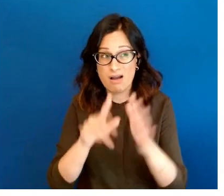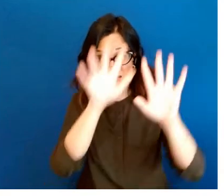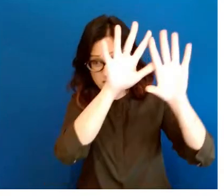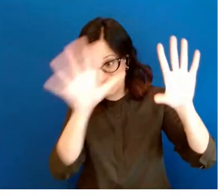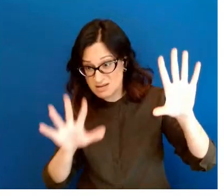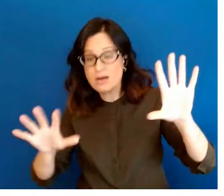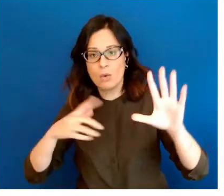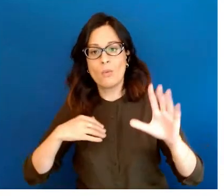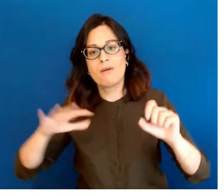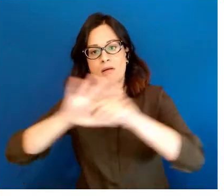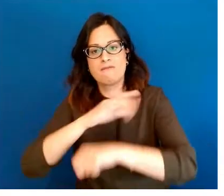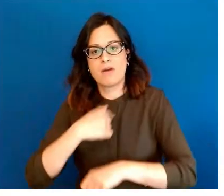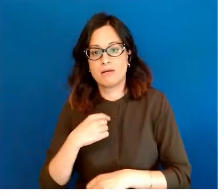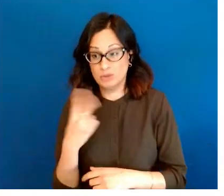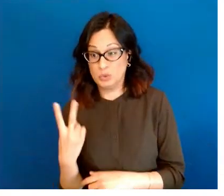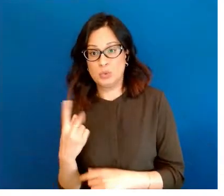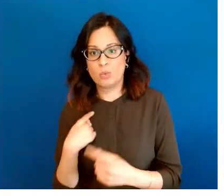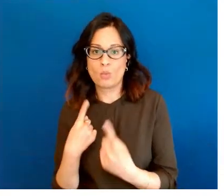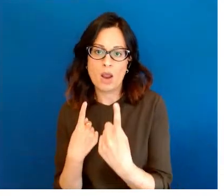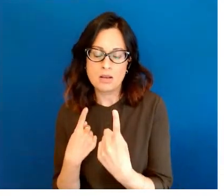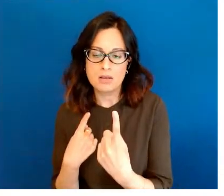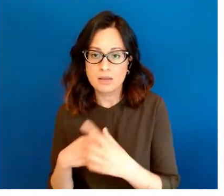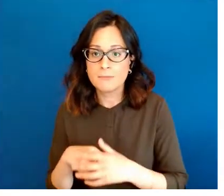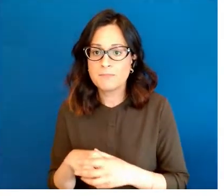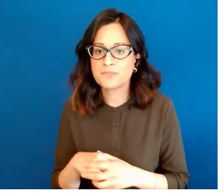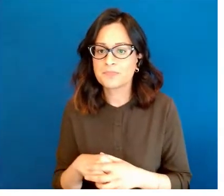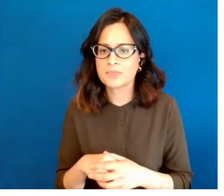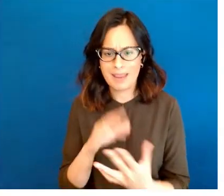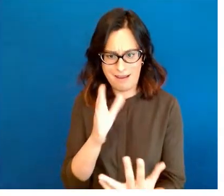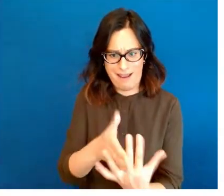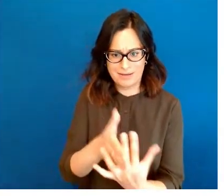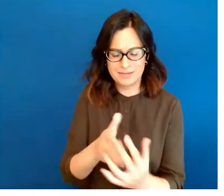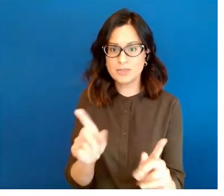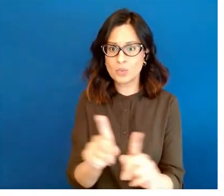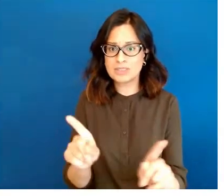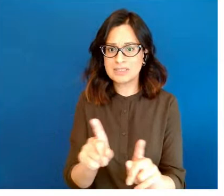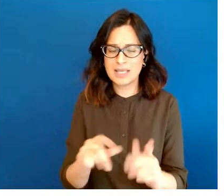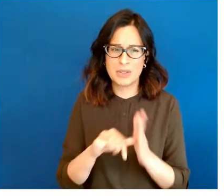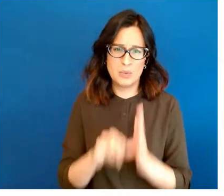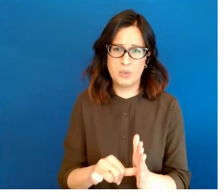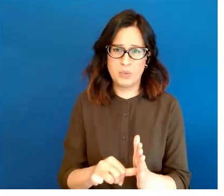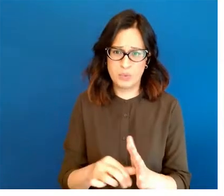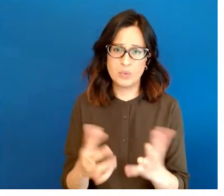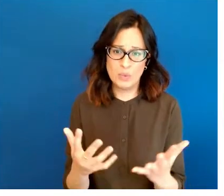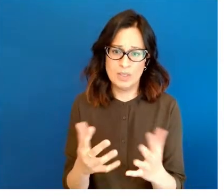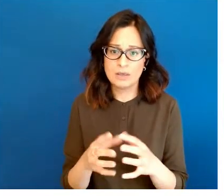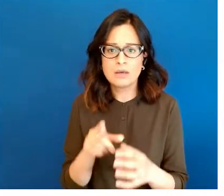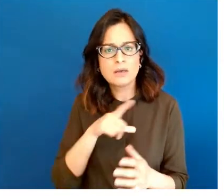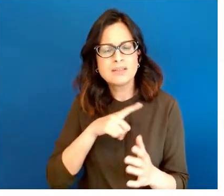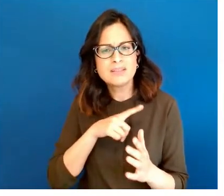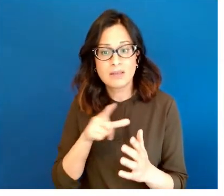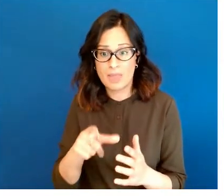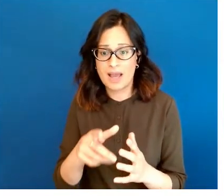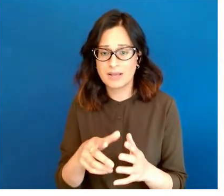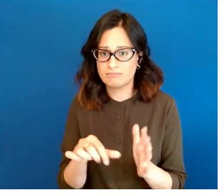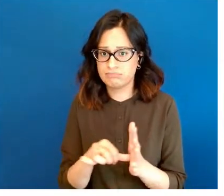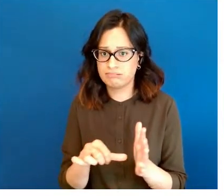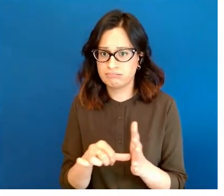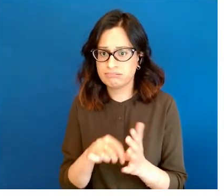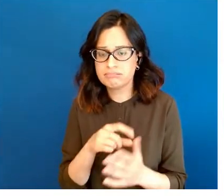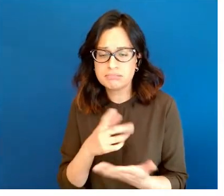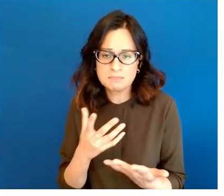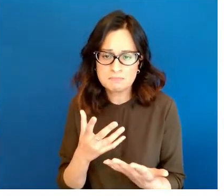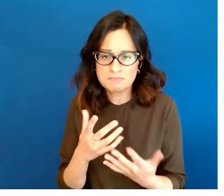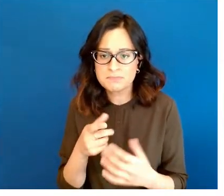So access to allergy services for many of you is very difficult, and I think that is a huge problem. It's a problem